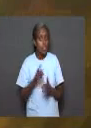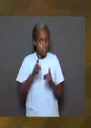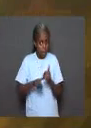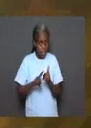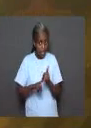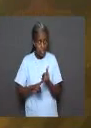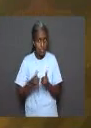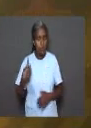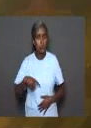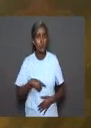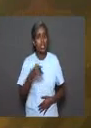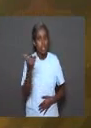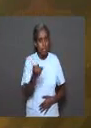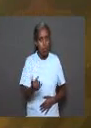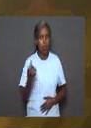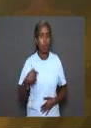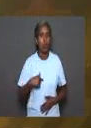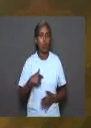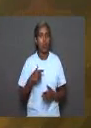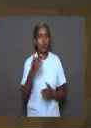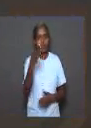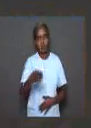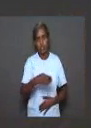Finally, we can draw our graph.